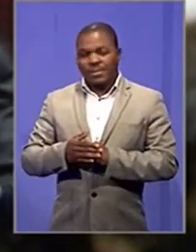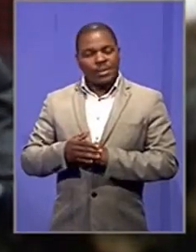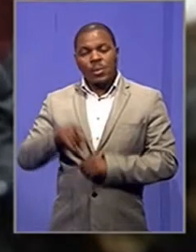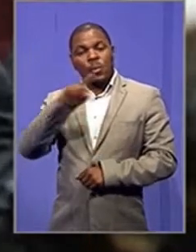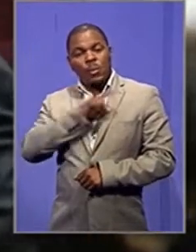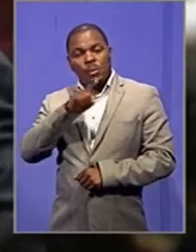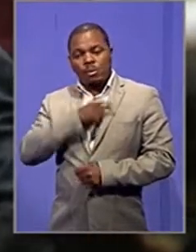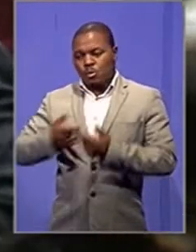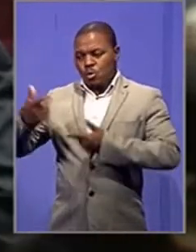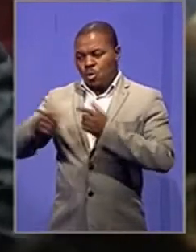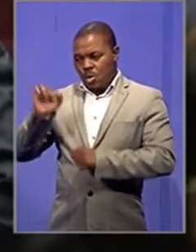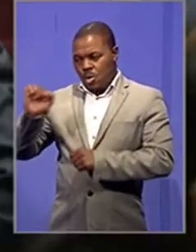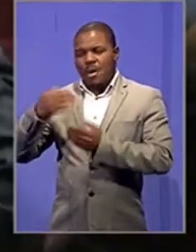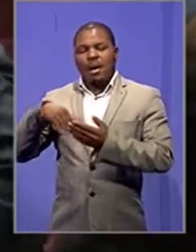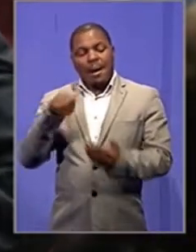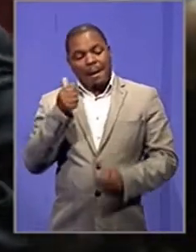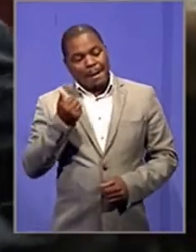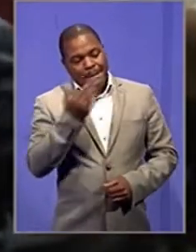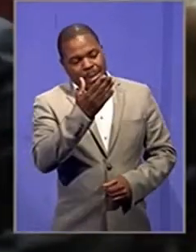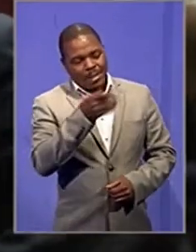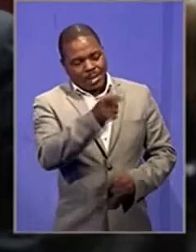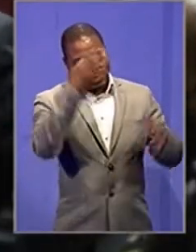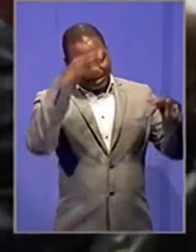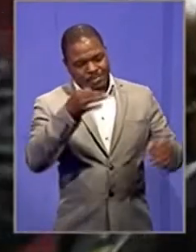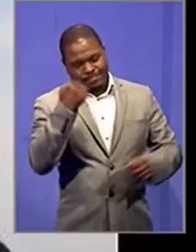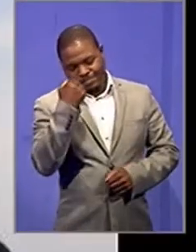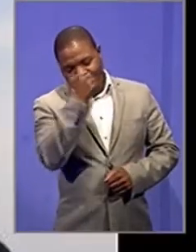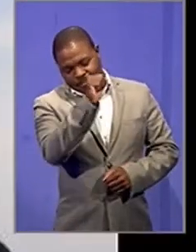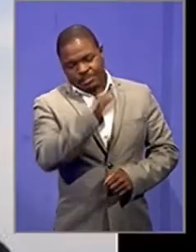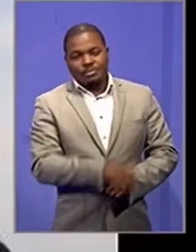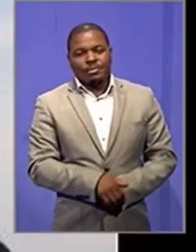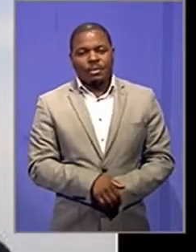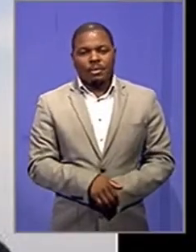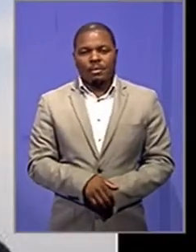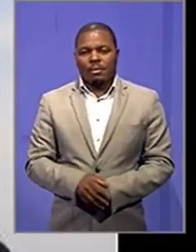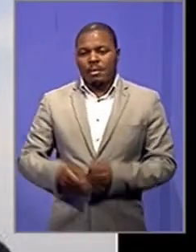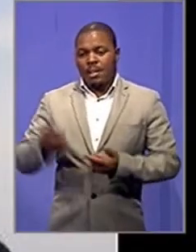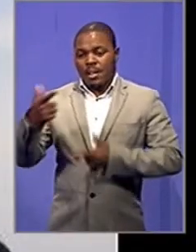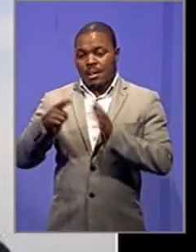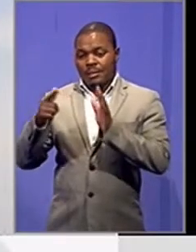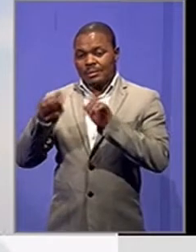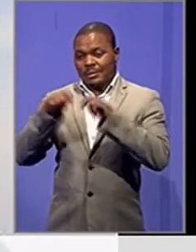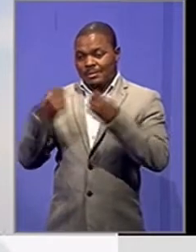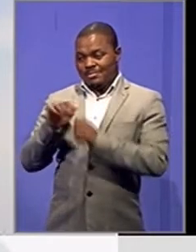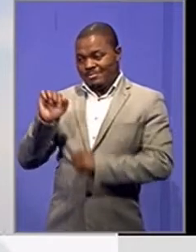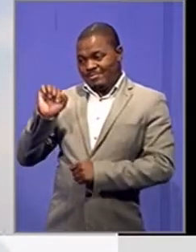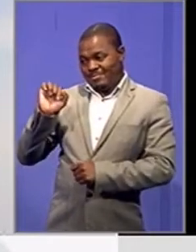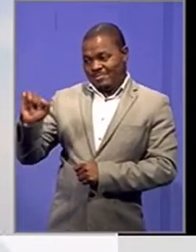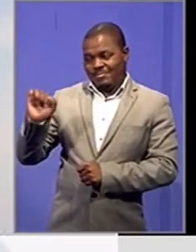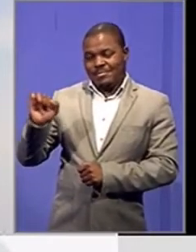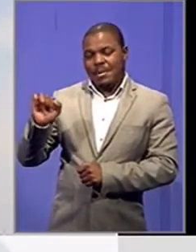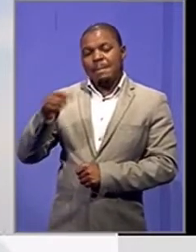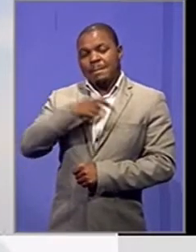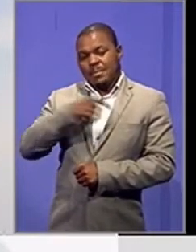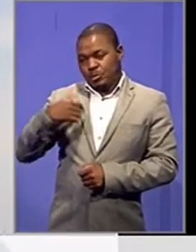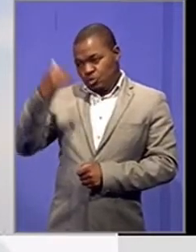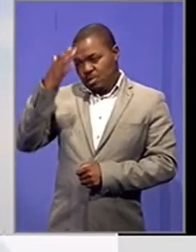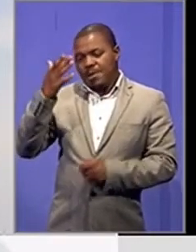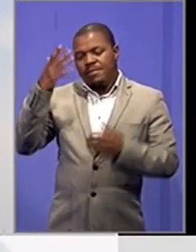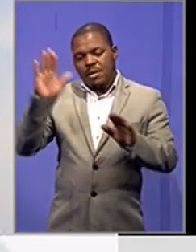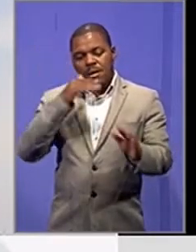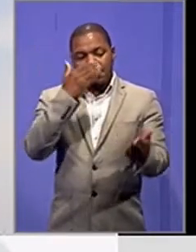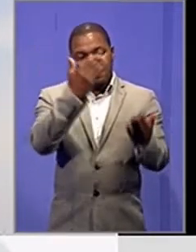gagwe ba tlhatlhetse boikuelo kgatlhanong le katlholo. The legal team of His Excellency President Zuma has just delivered its